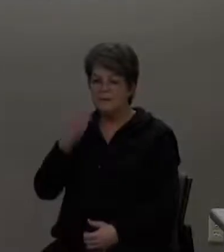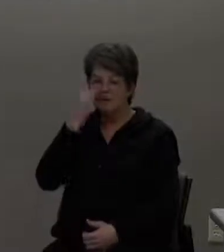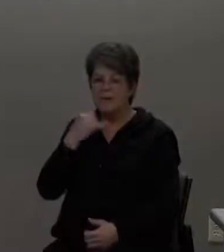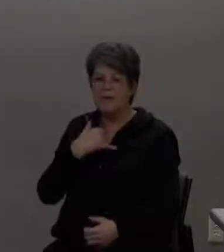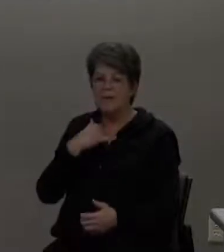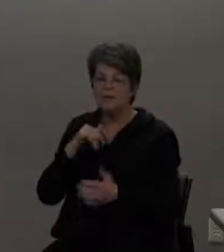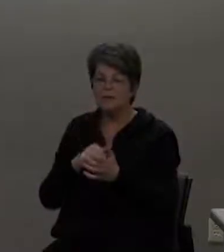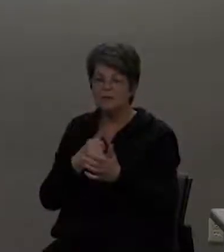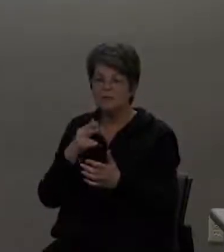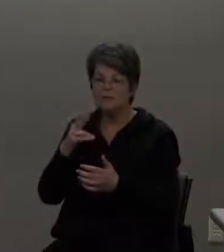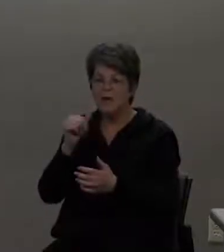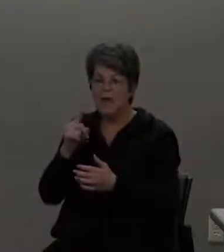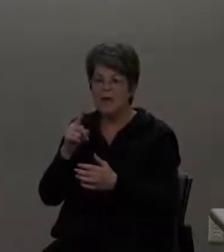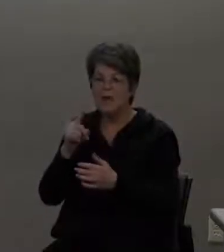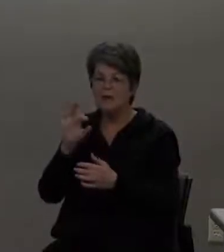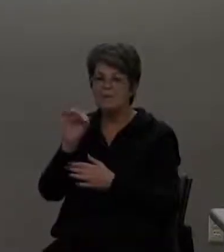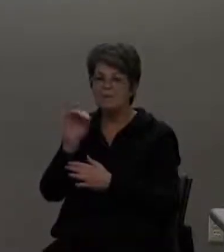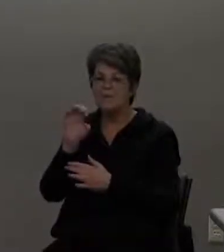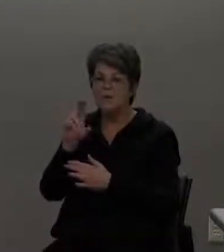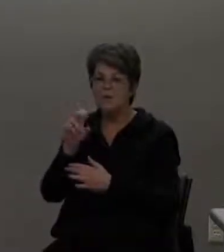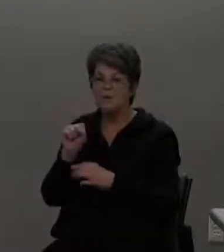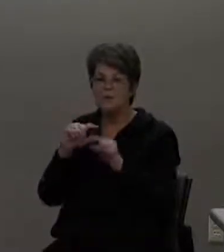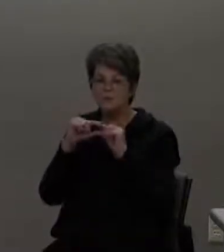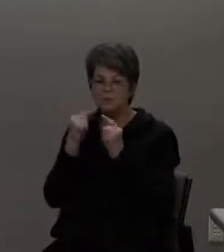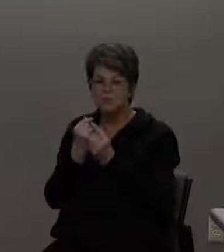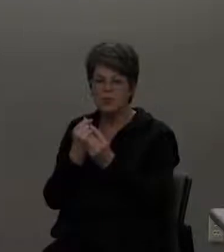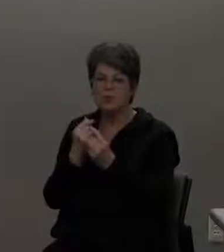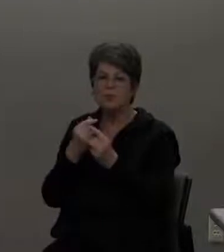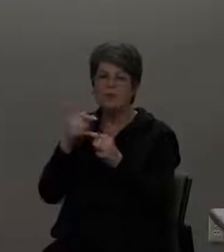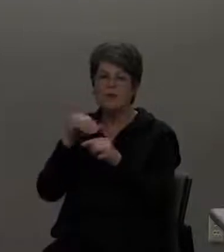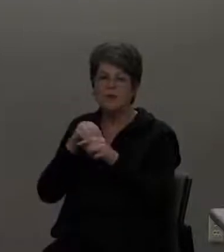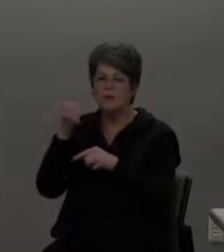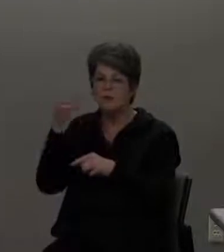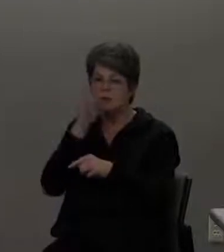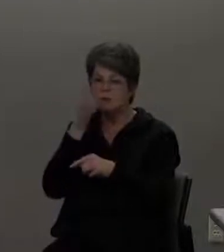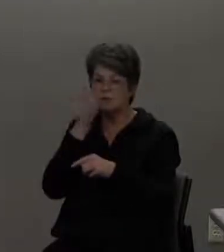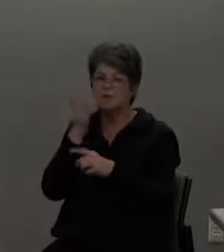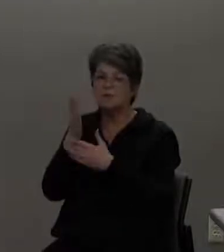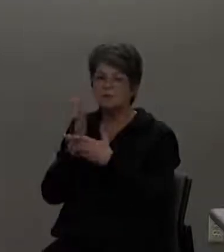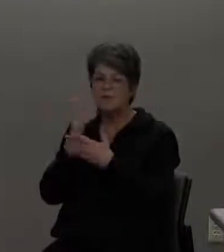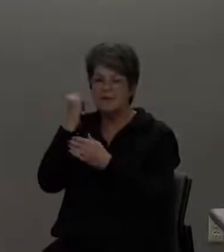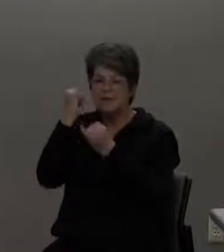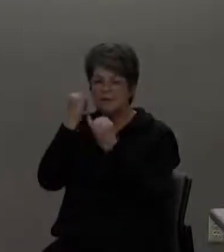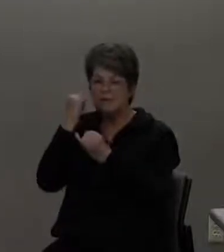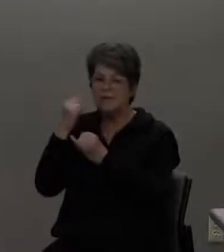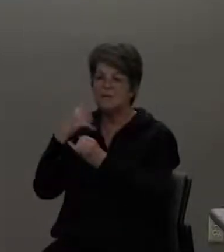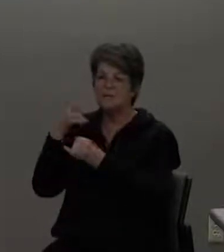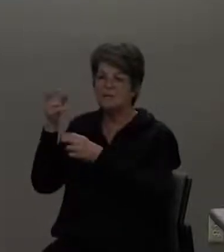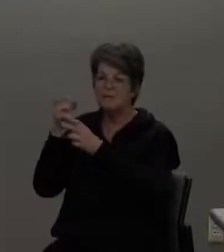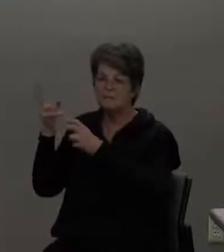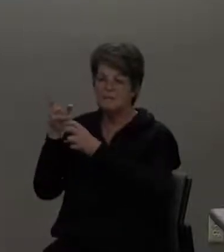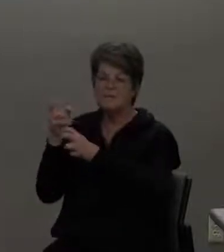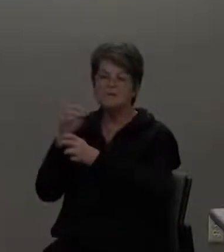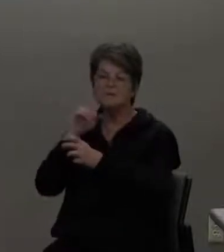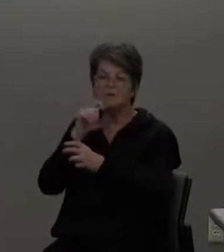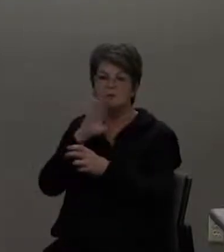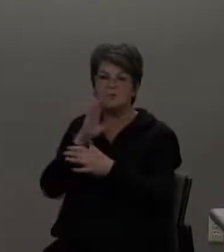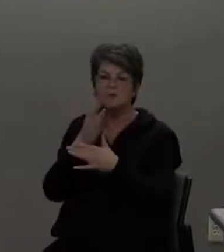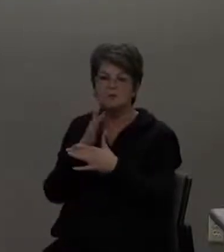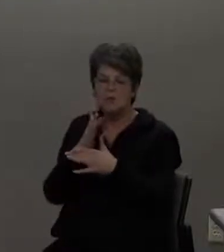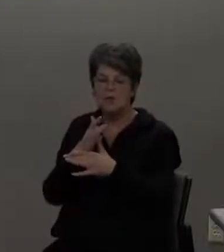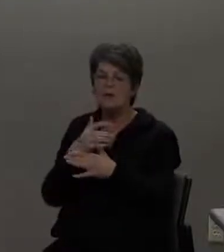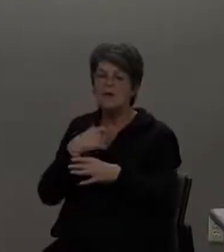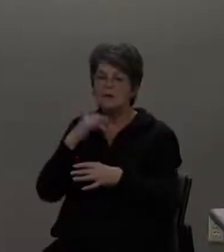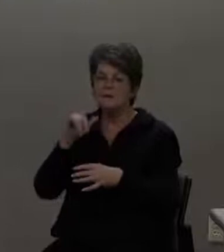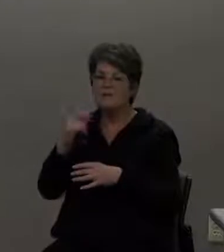Because I just had a focus group with the folks from agriculture, and there's some ideas that came out of that that I think need to be shared. So that should be one that should be added. So I appreciate